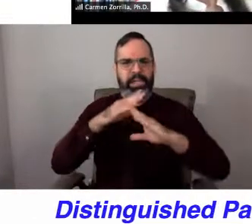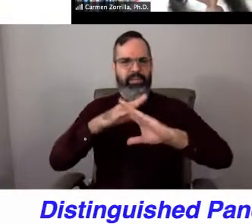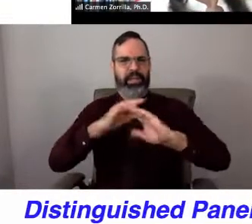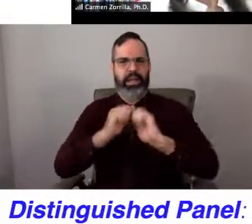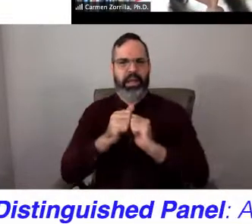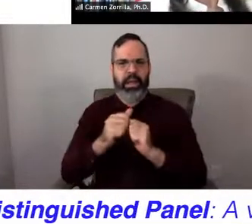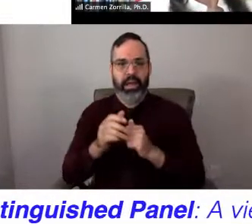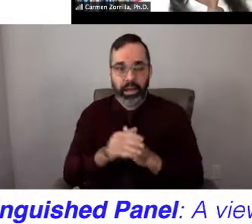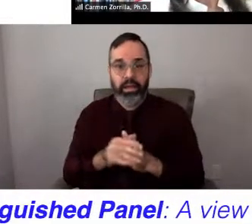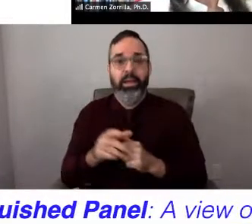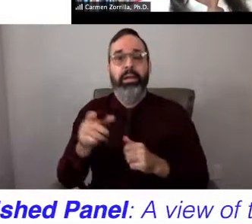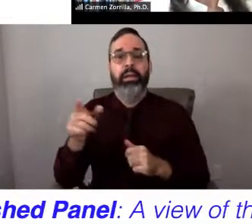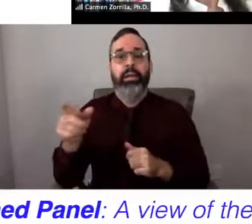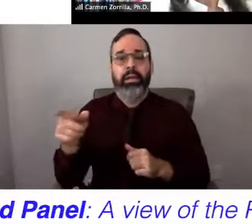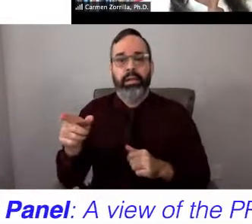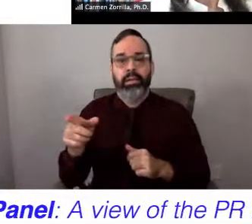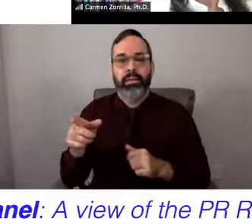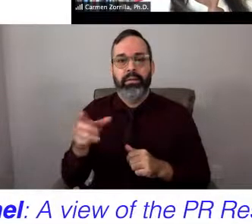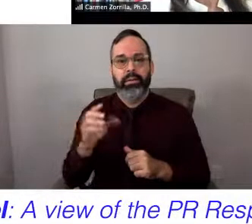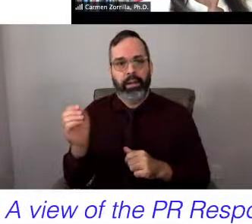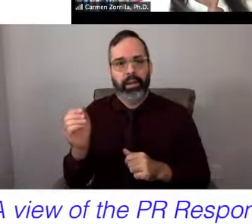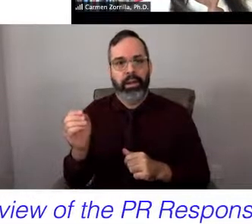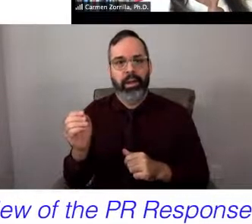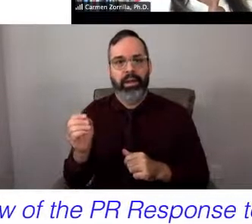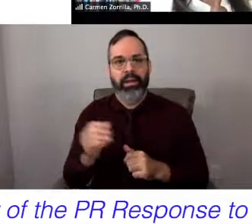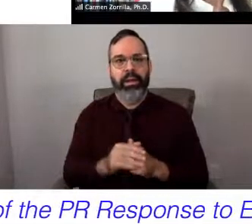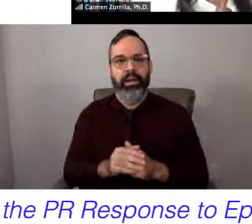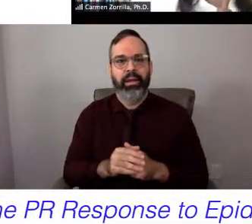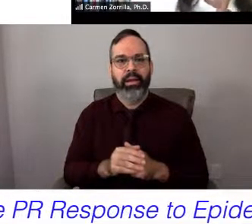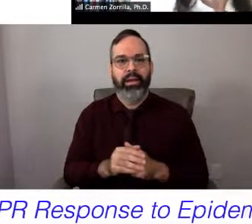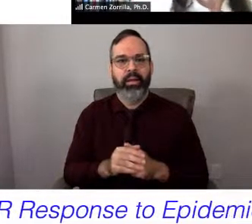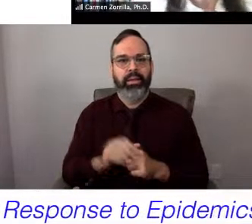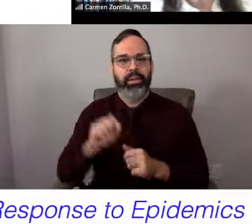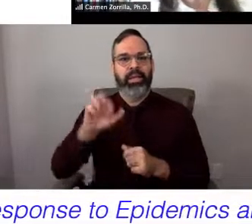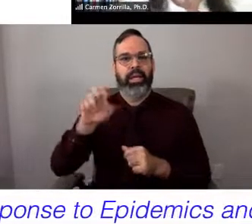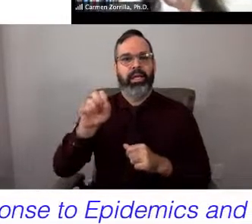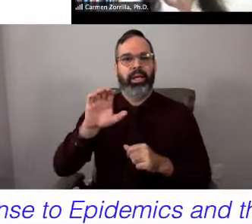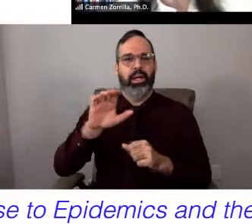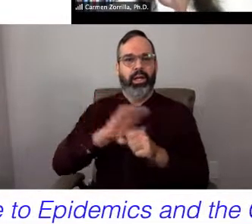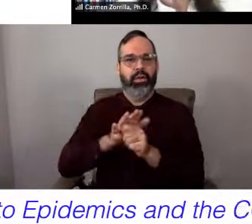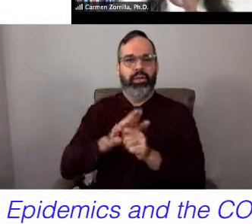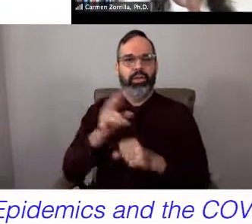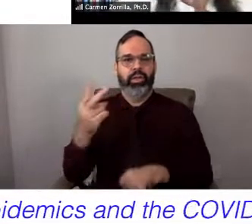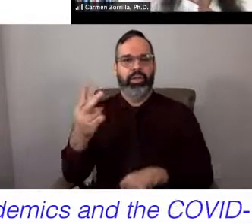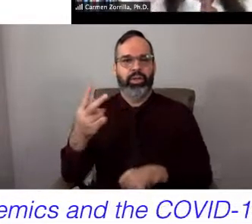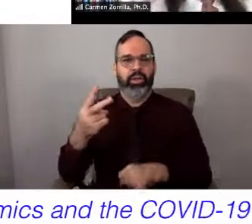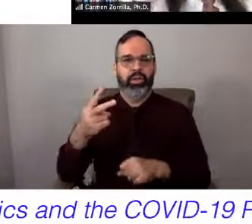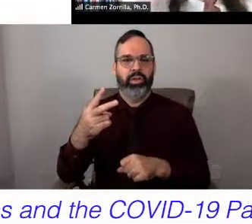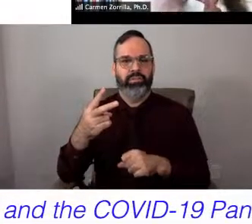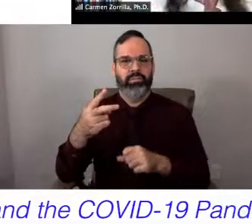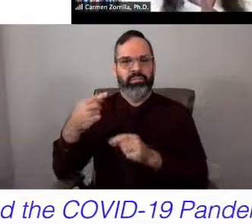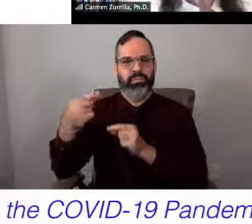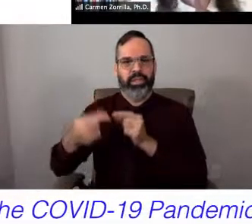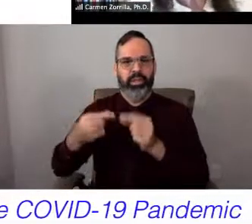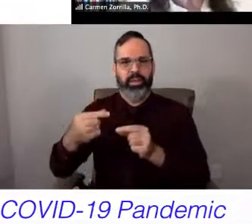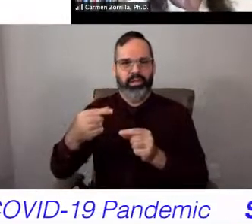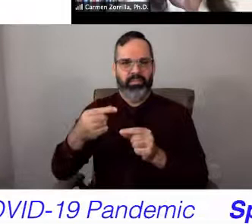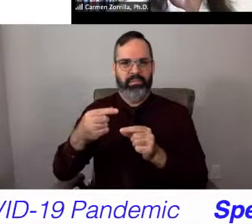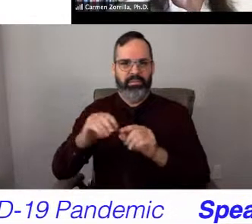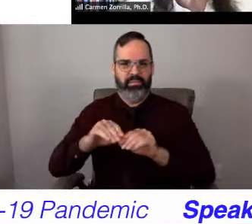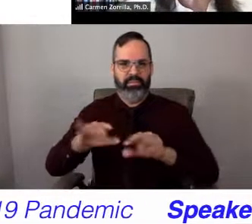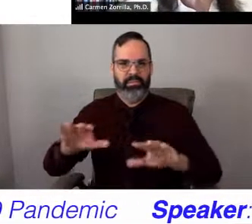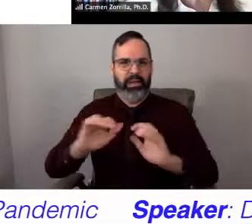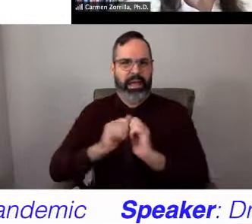and move this again. SARS-CoV-2 genomic epidemiology, host factors associated to